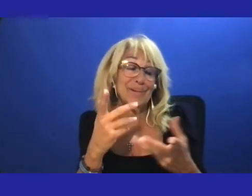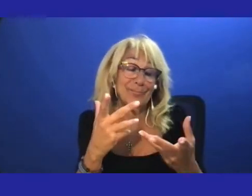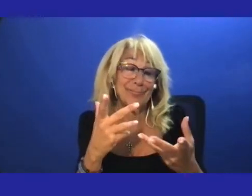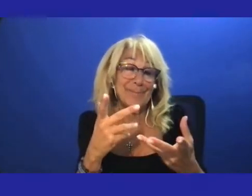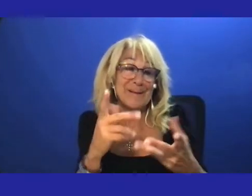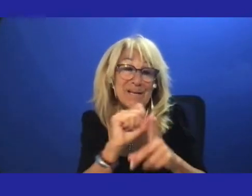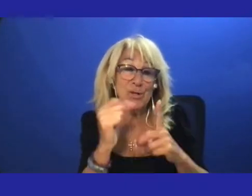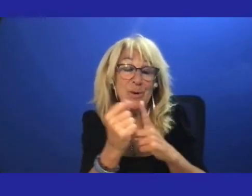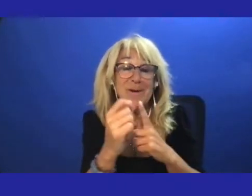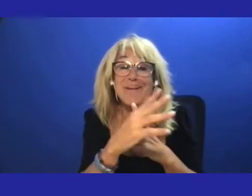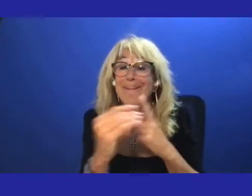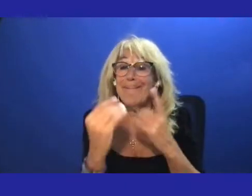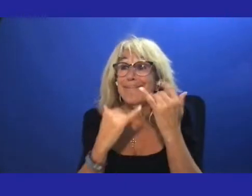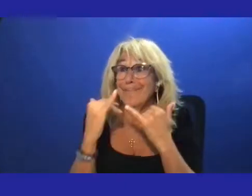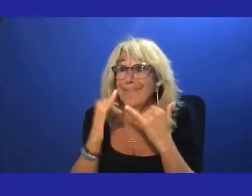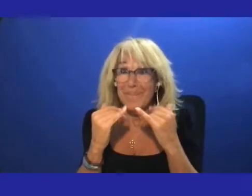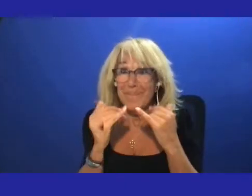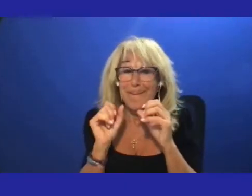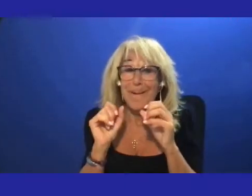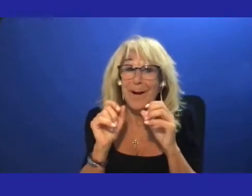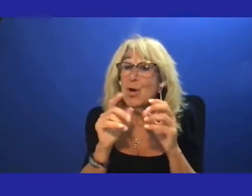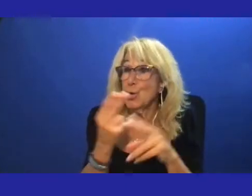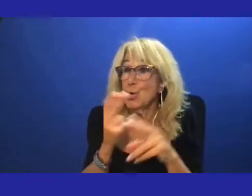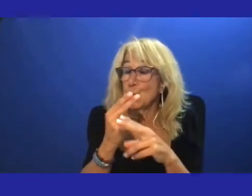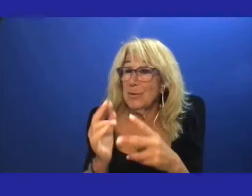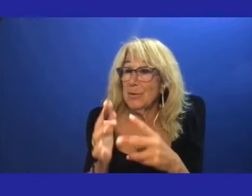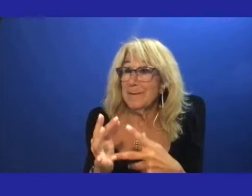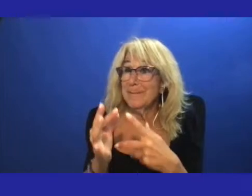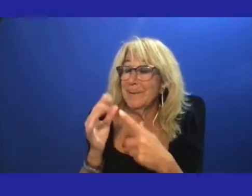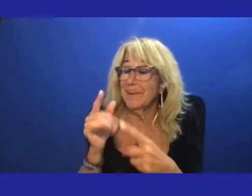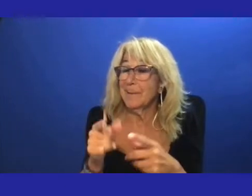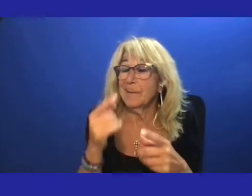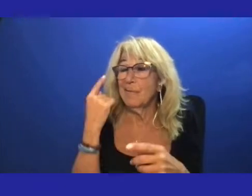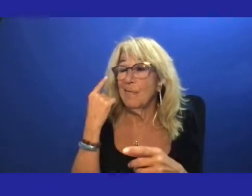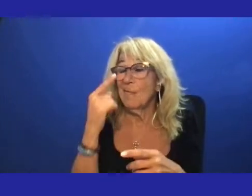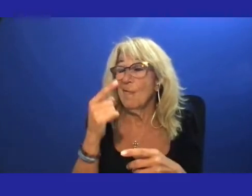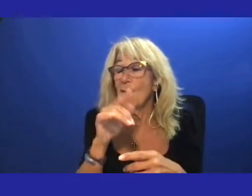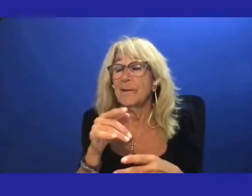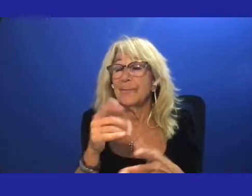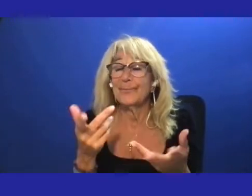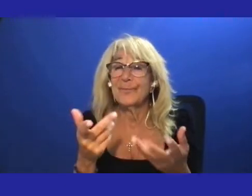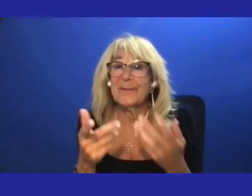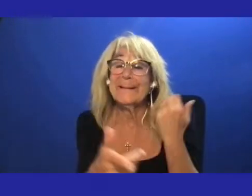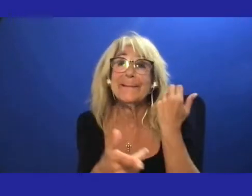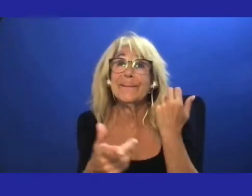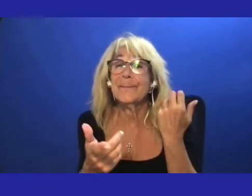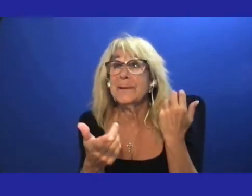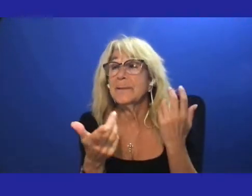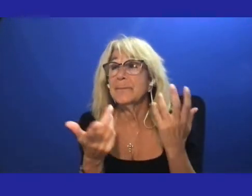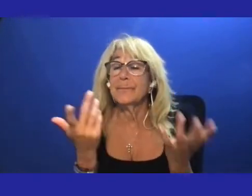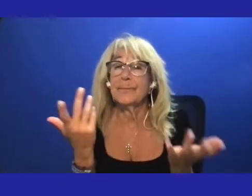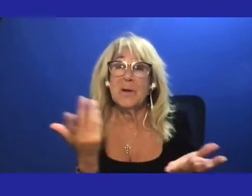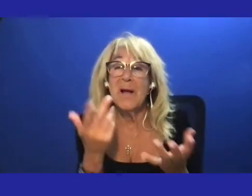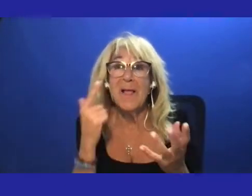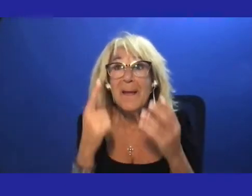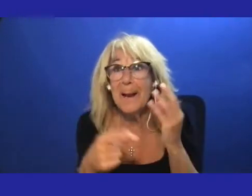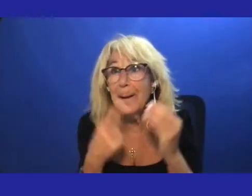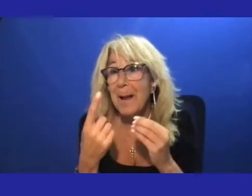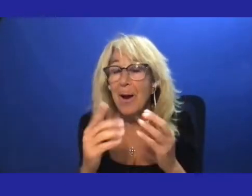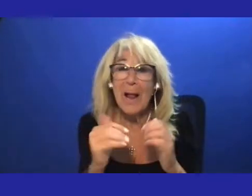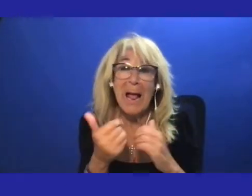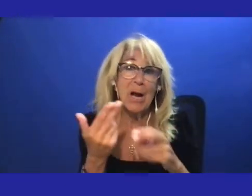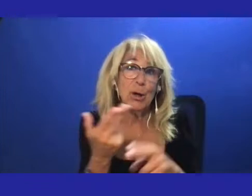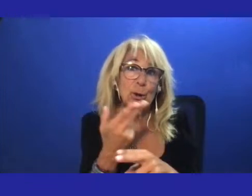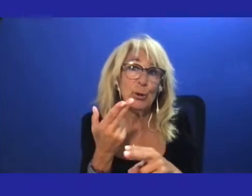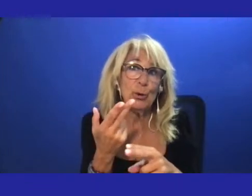use this technique to explore everything from policy and procedure, build knowledge, think about how to do procedural skills.